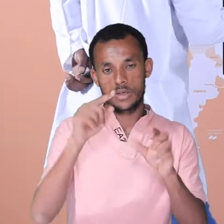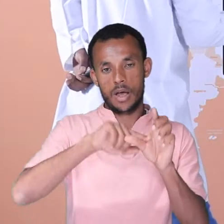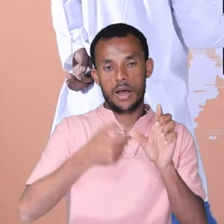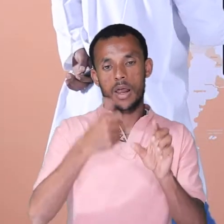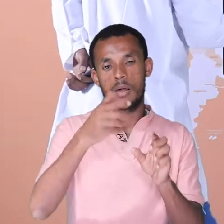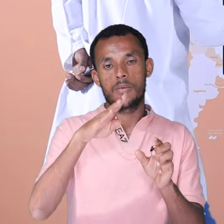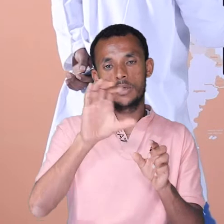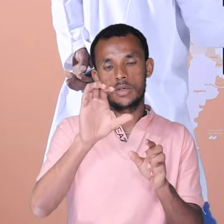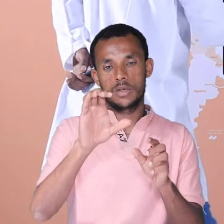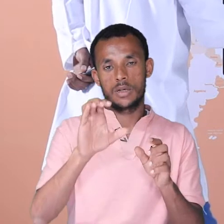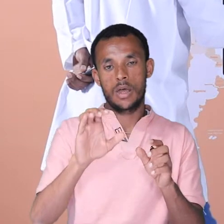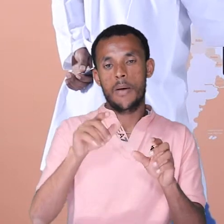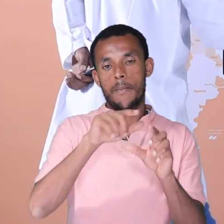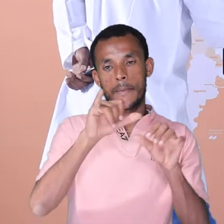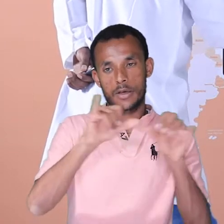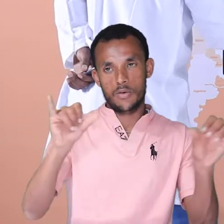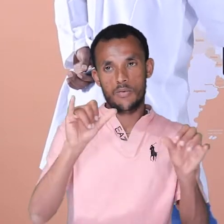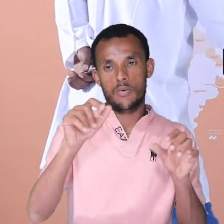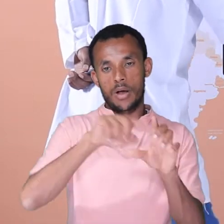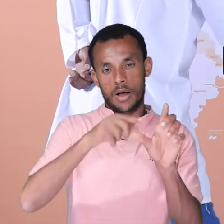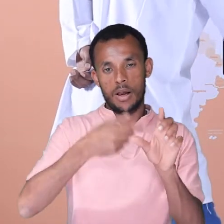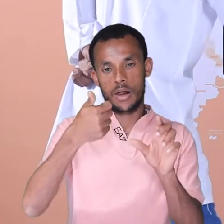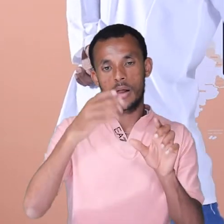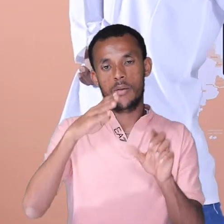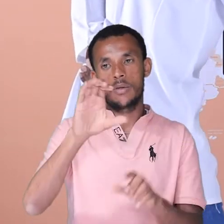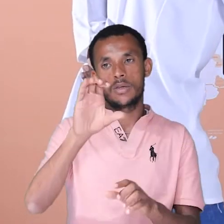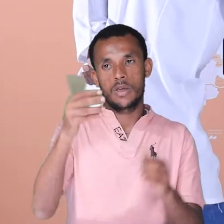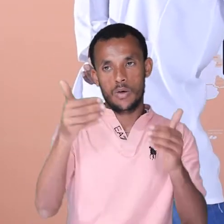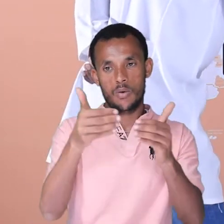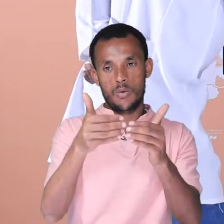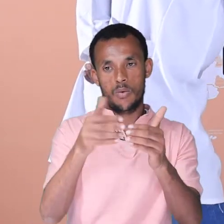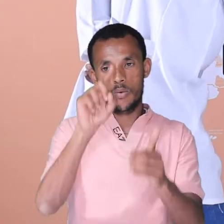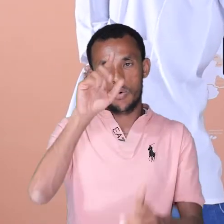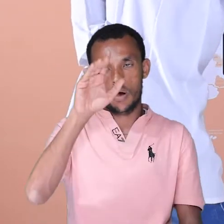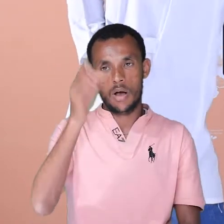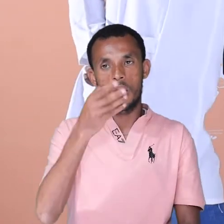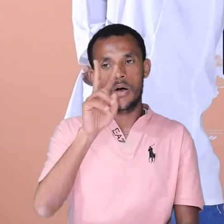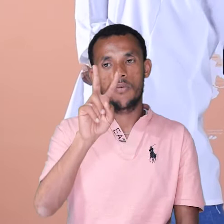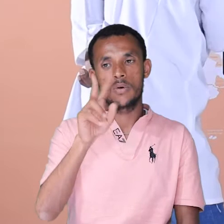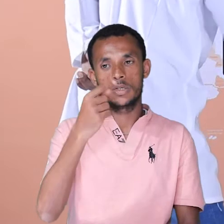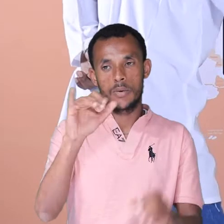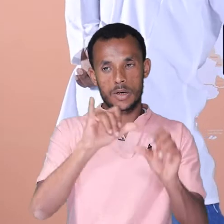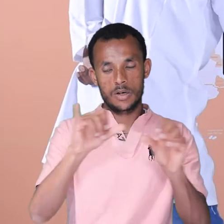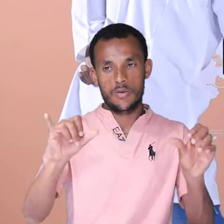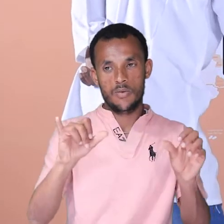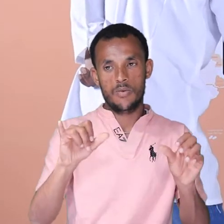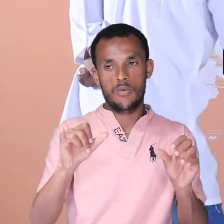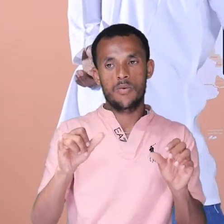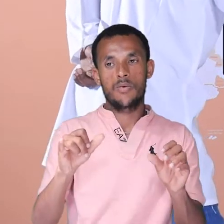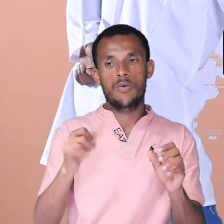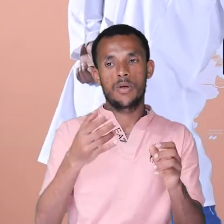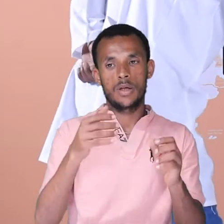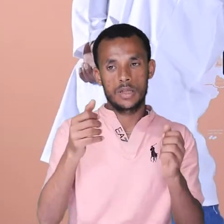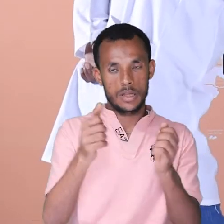Therefore, measures of angle ABC mean ABC equals half of measures of the intercepted arc given by